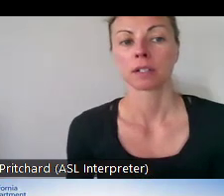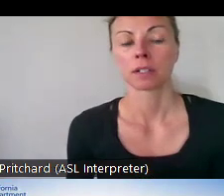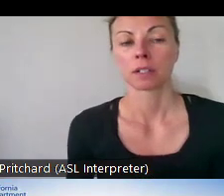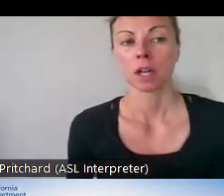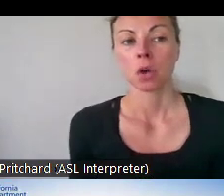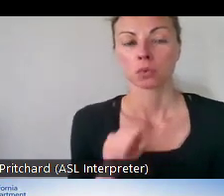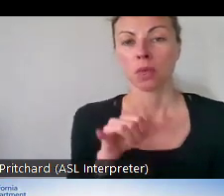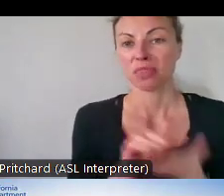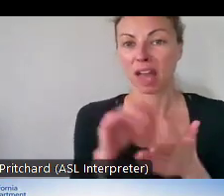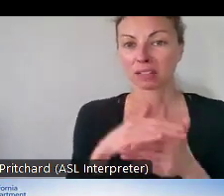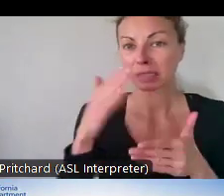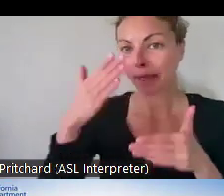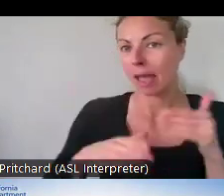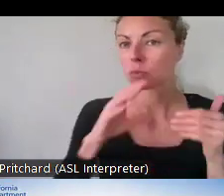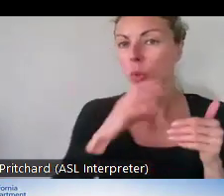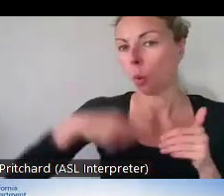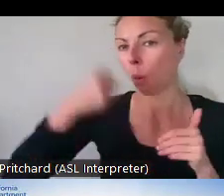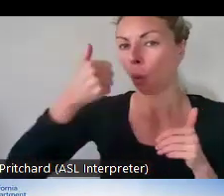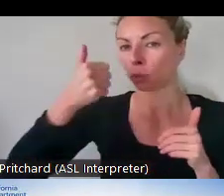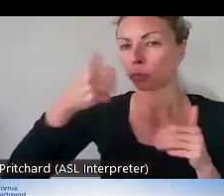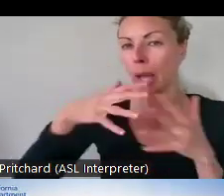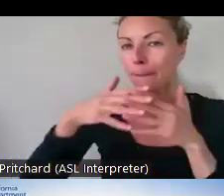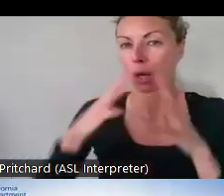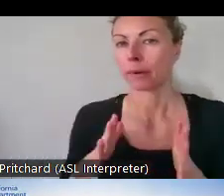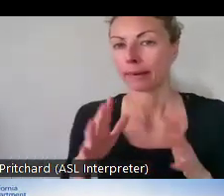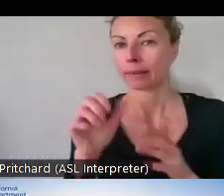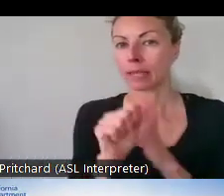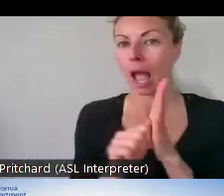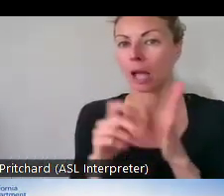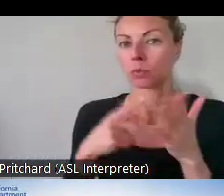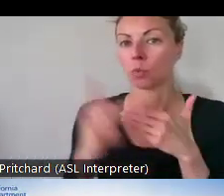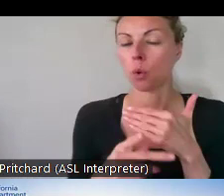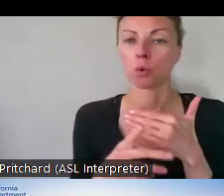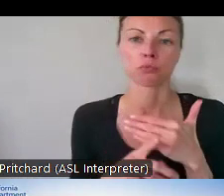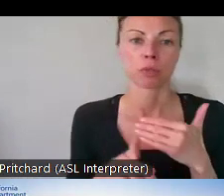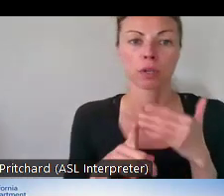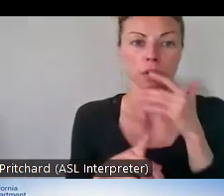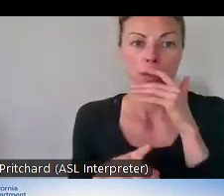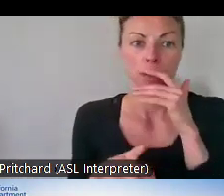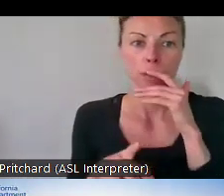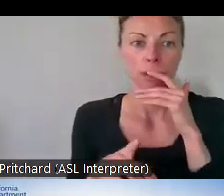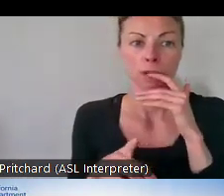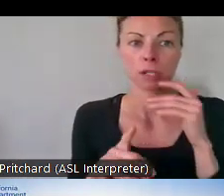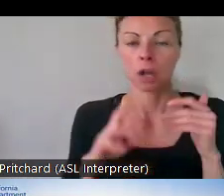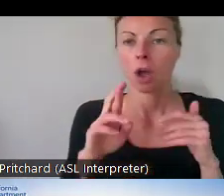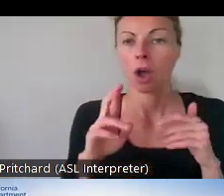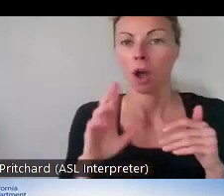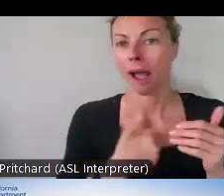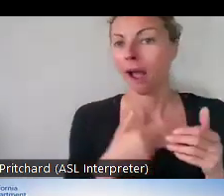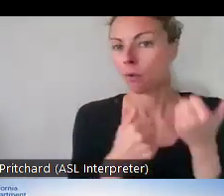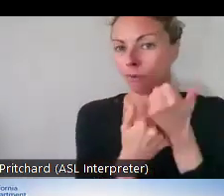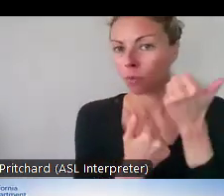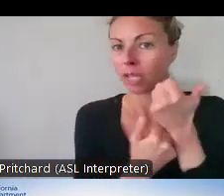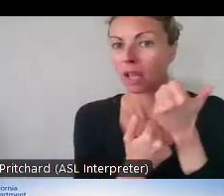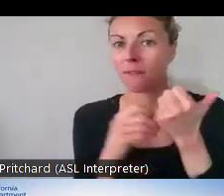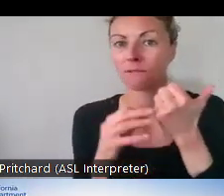And so that wraps up the Older Americans Act programs, which are which we said are a foundation that all of our AAA